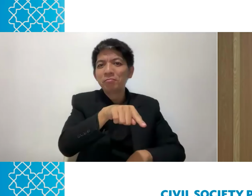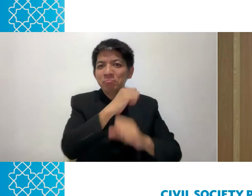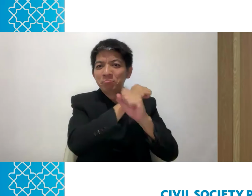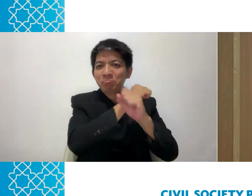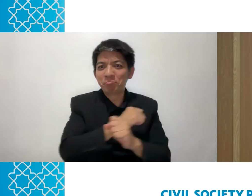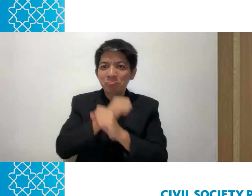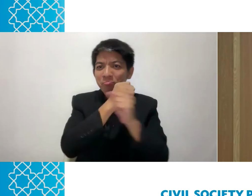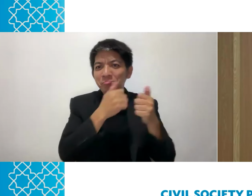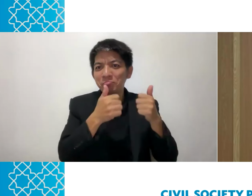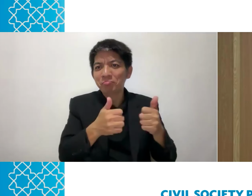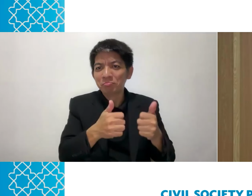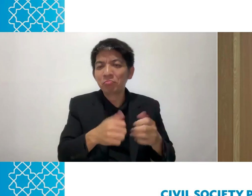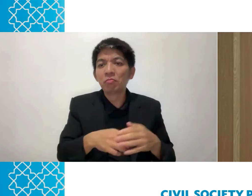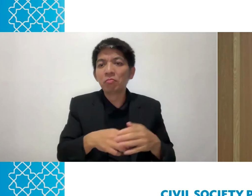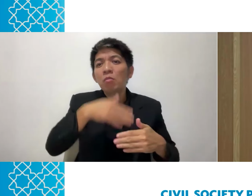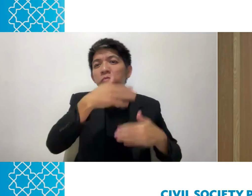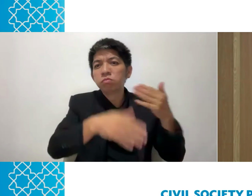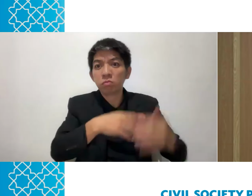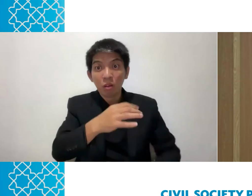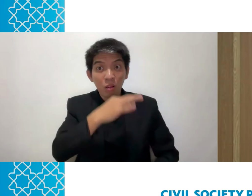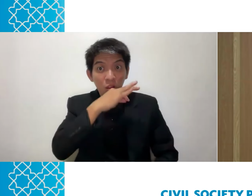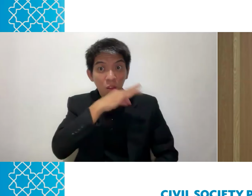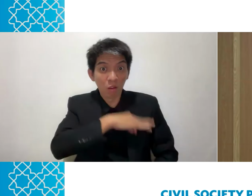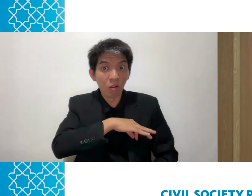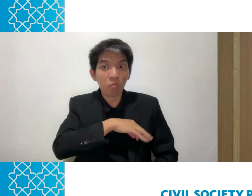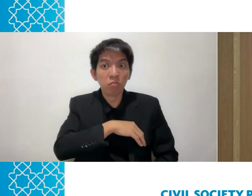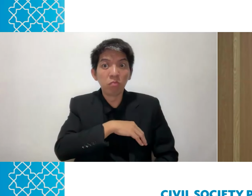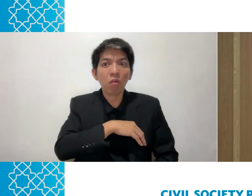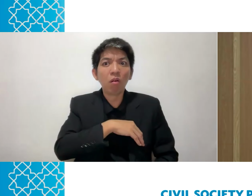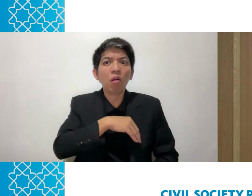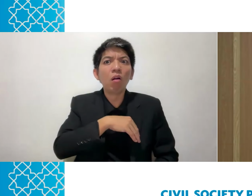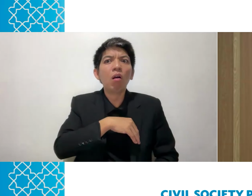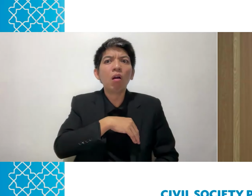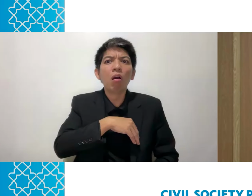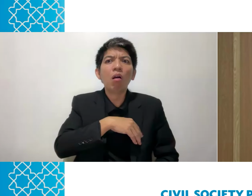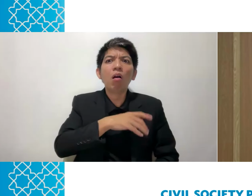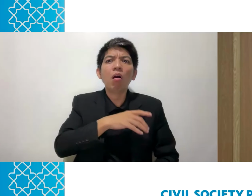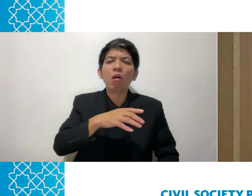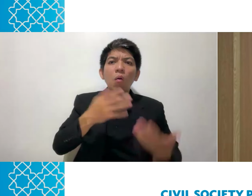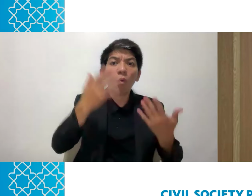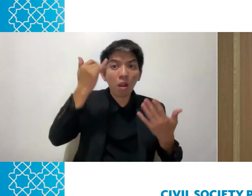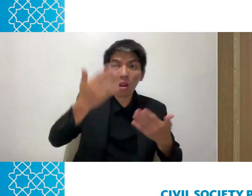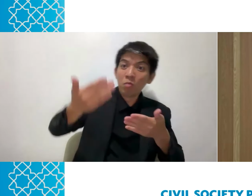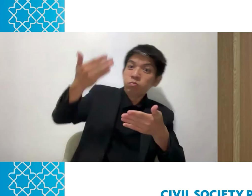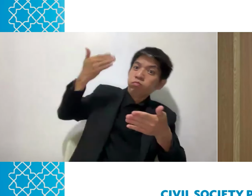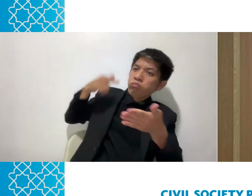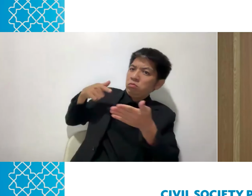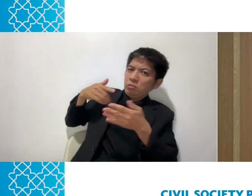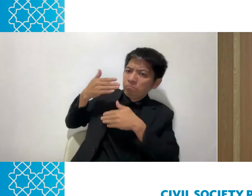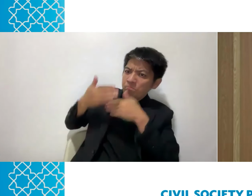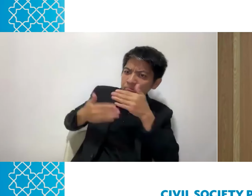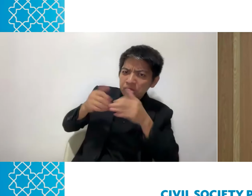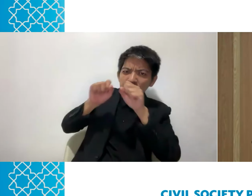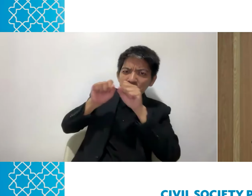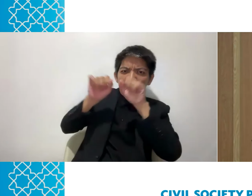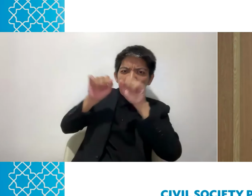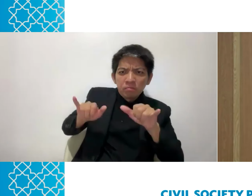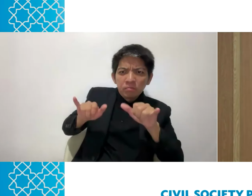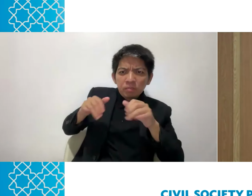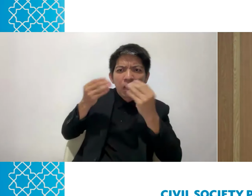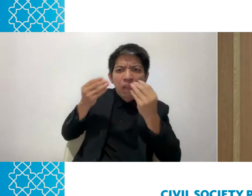in the long run if you have the framework in place to measure it over time. We have our next